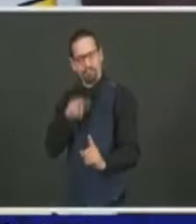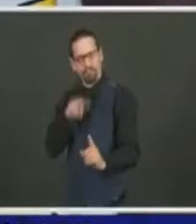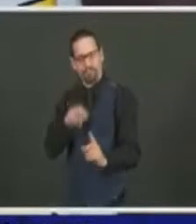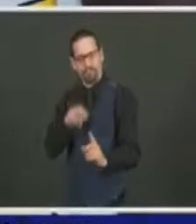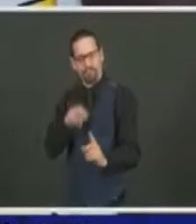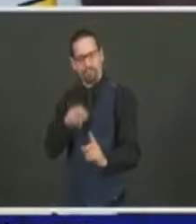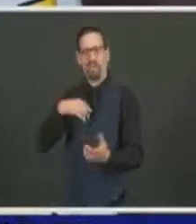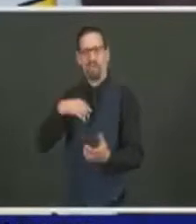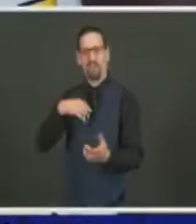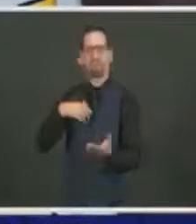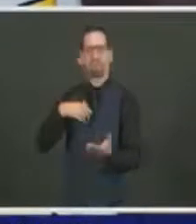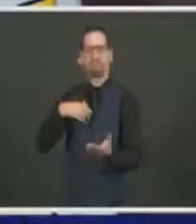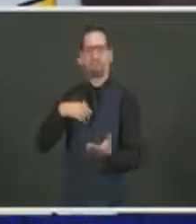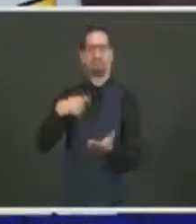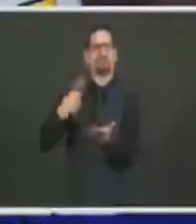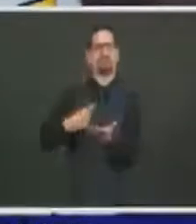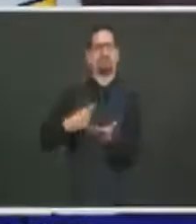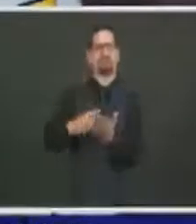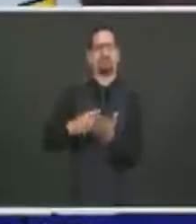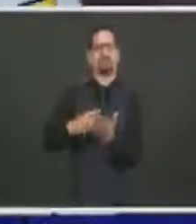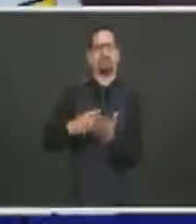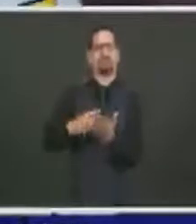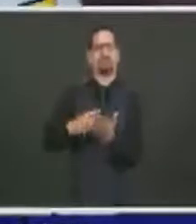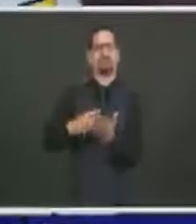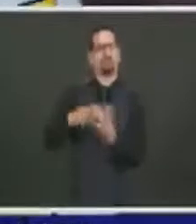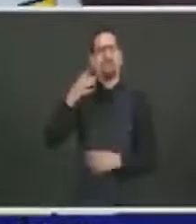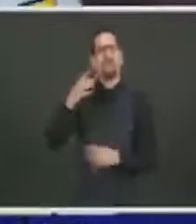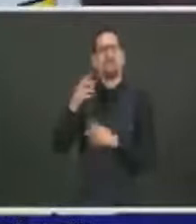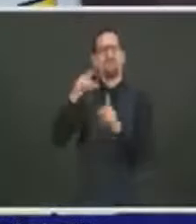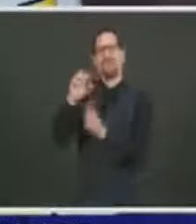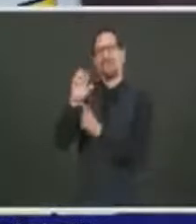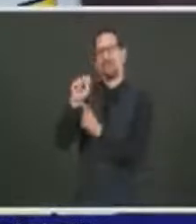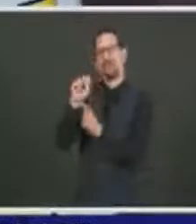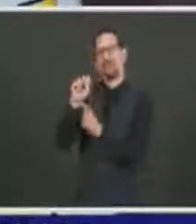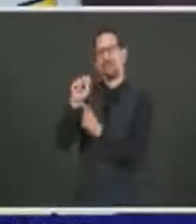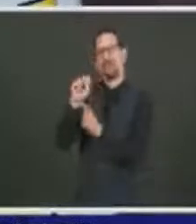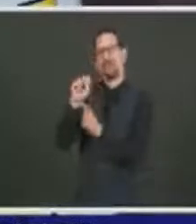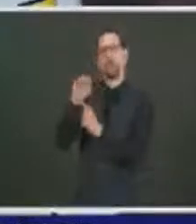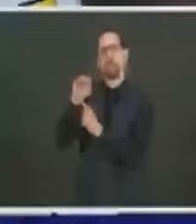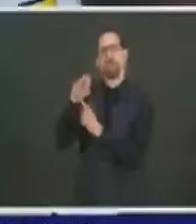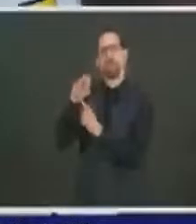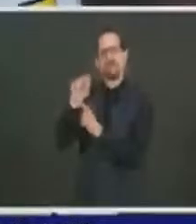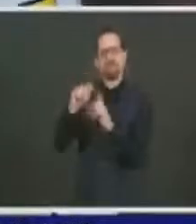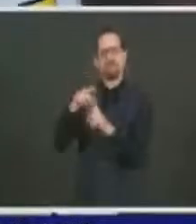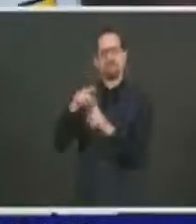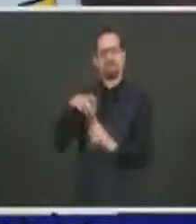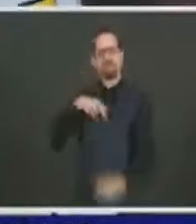do we better use, we have massive capacity to test. How do we best use that